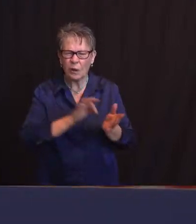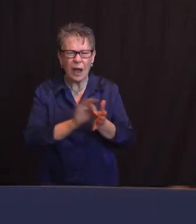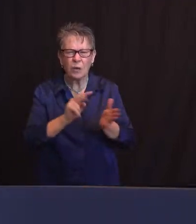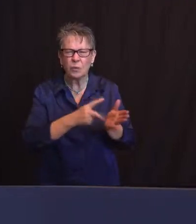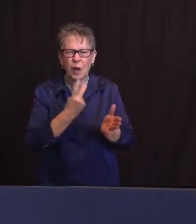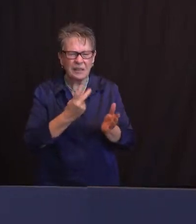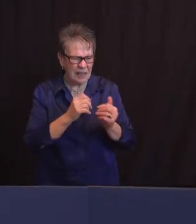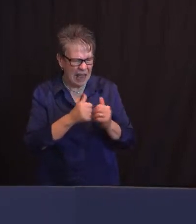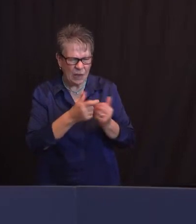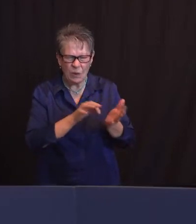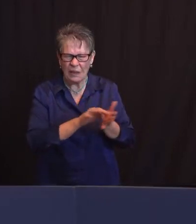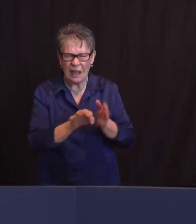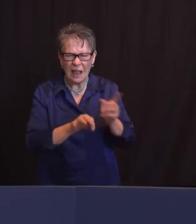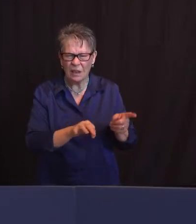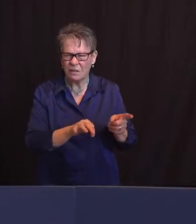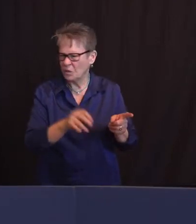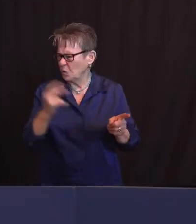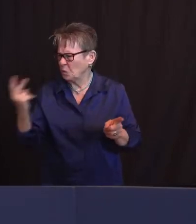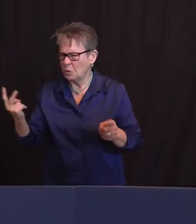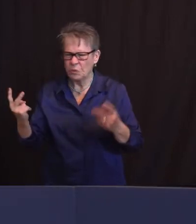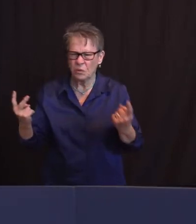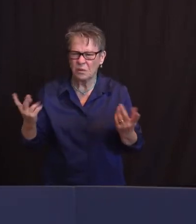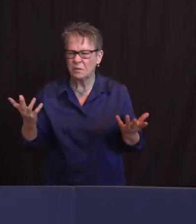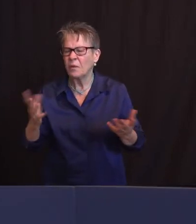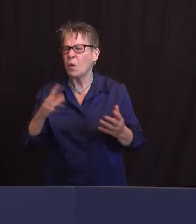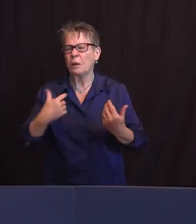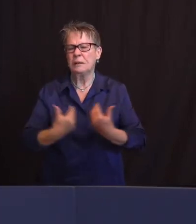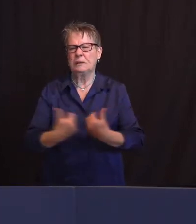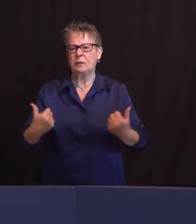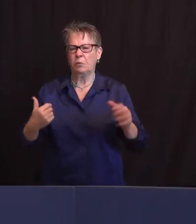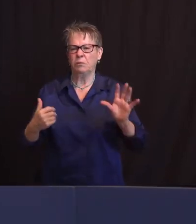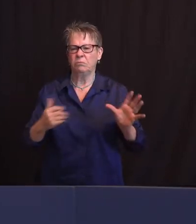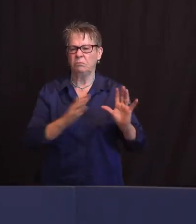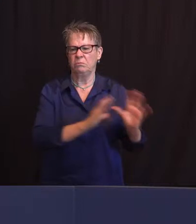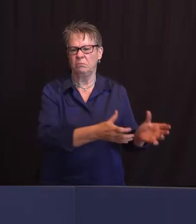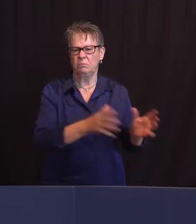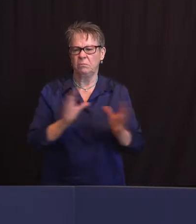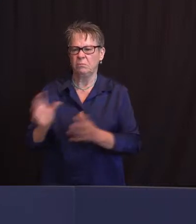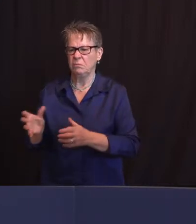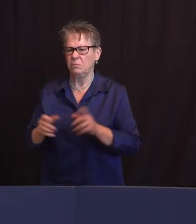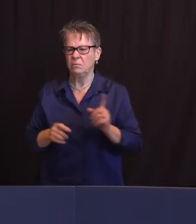It's counted separately. Jay.